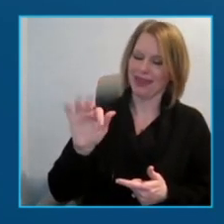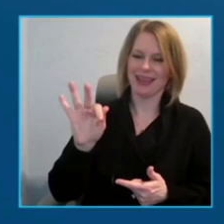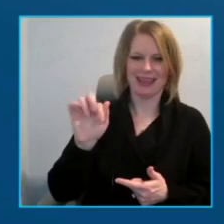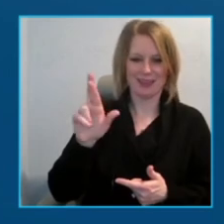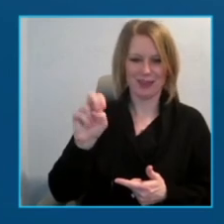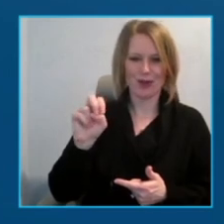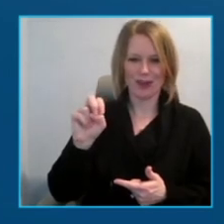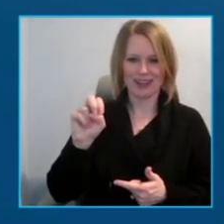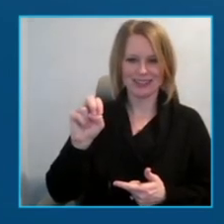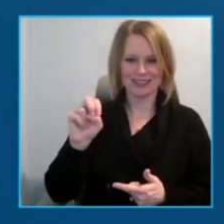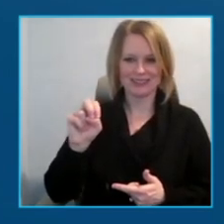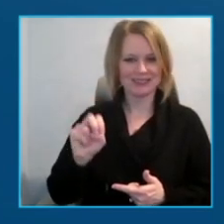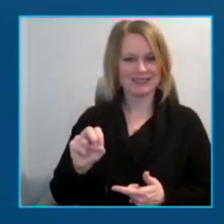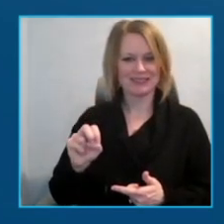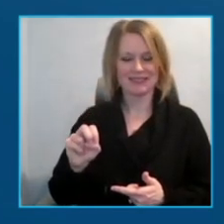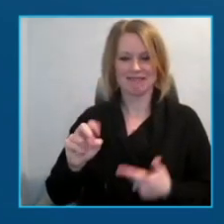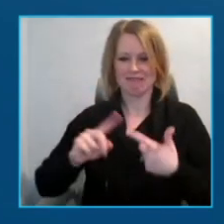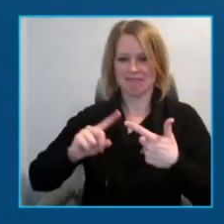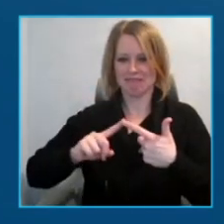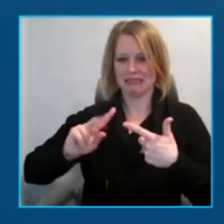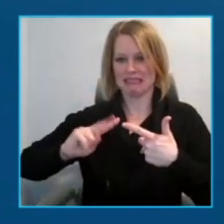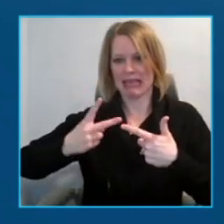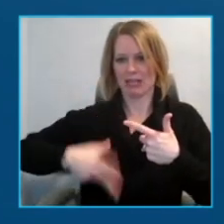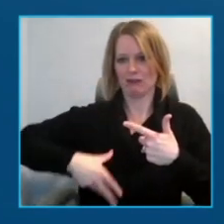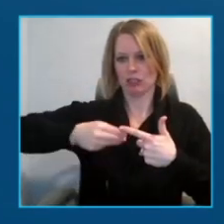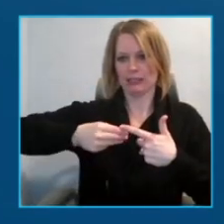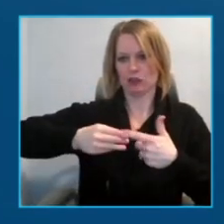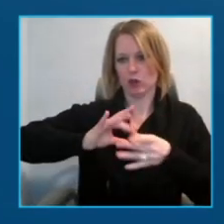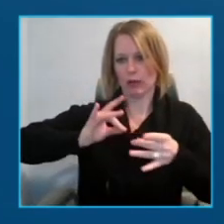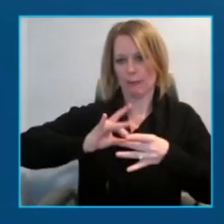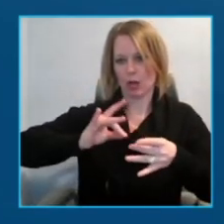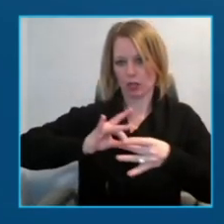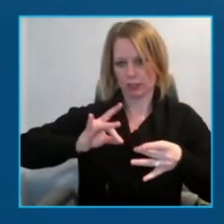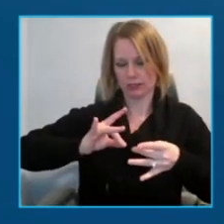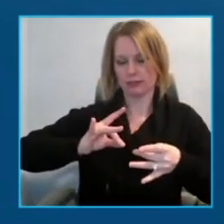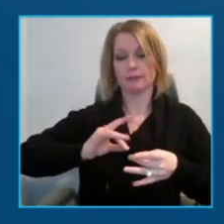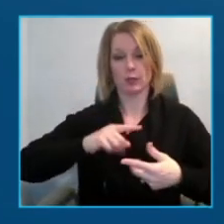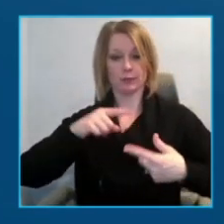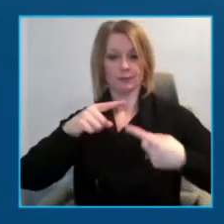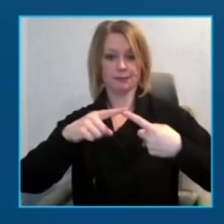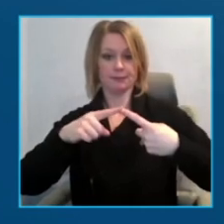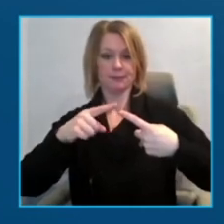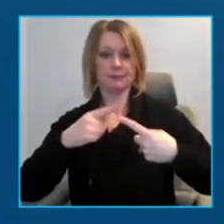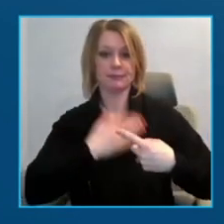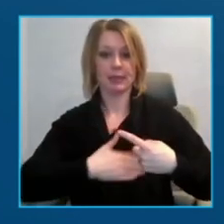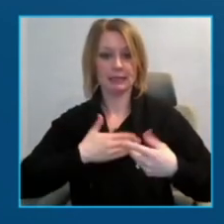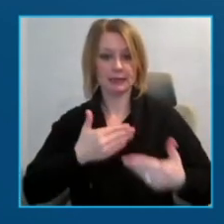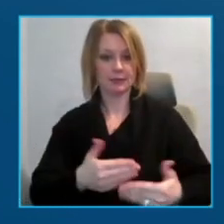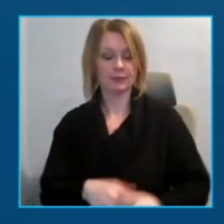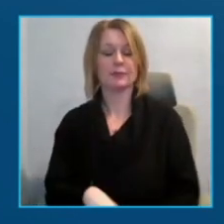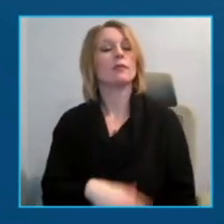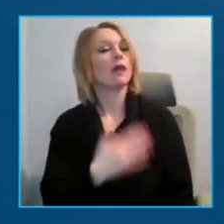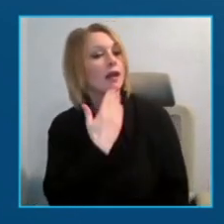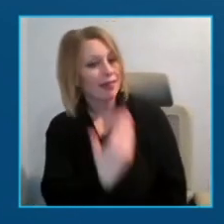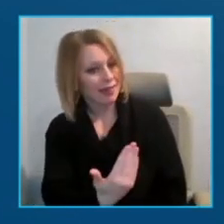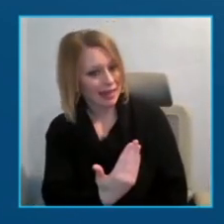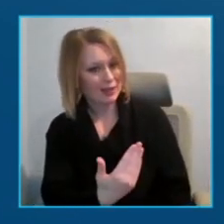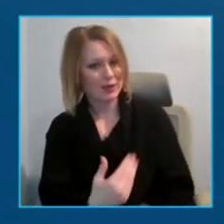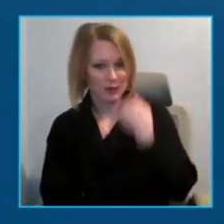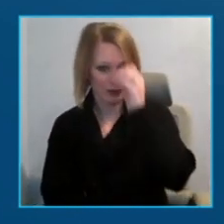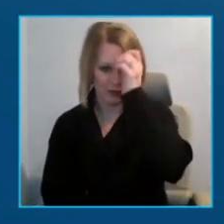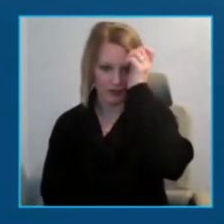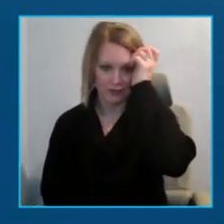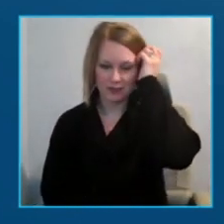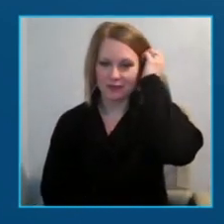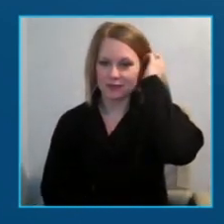for some additional remarks. Mr. Leon. Yes, thank you. Thank you, Mr. Eckes. I think